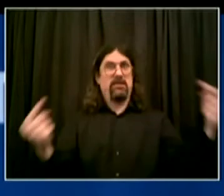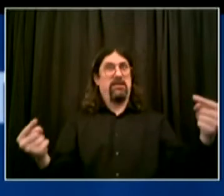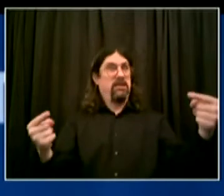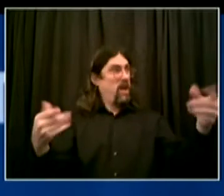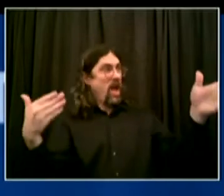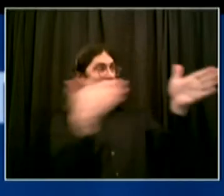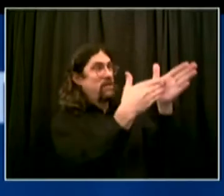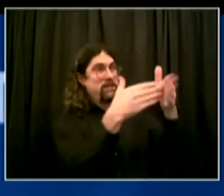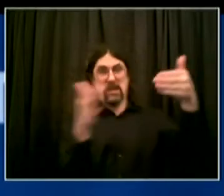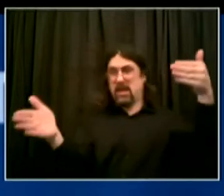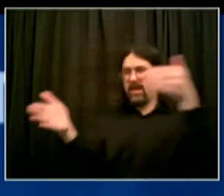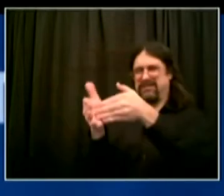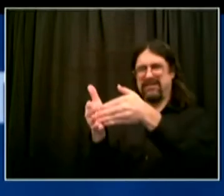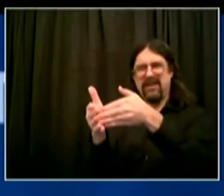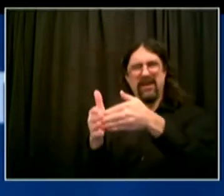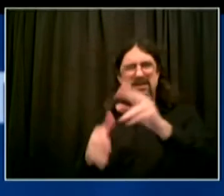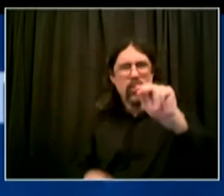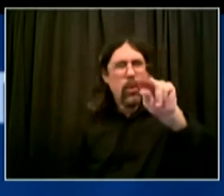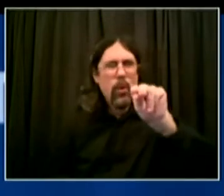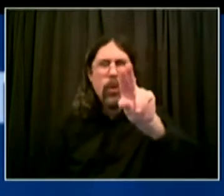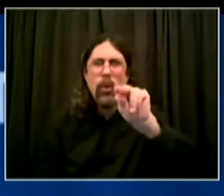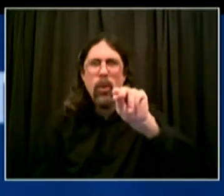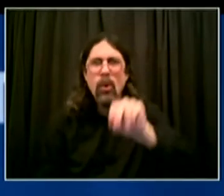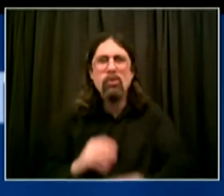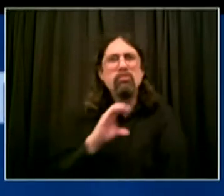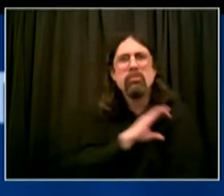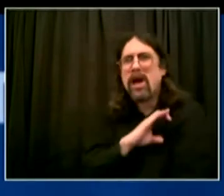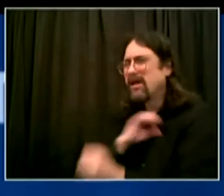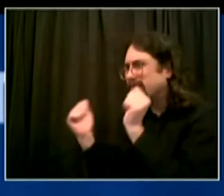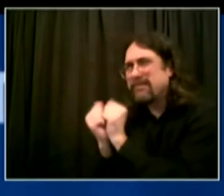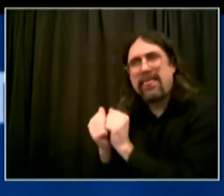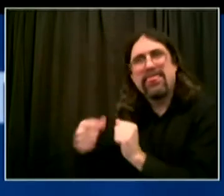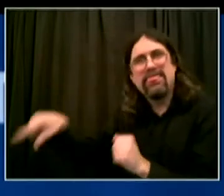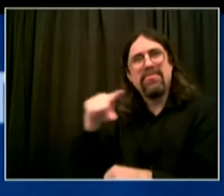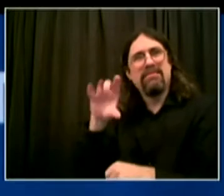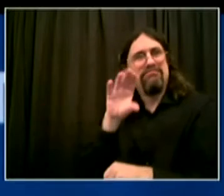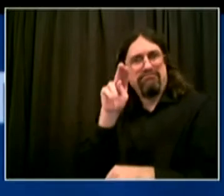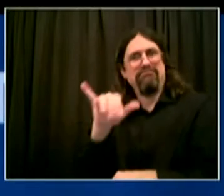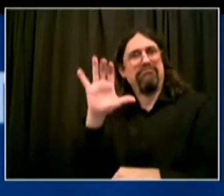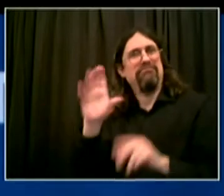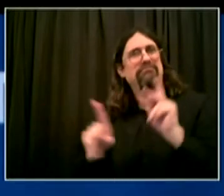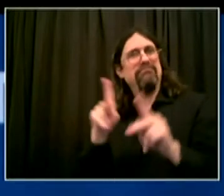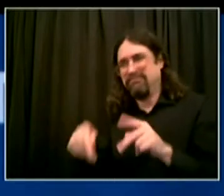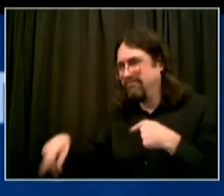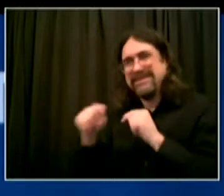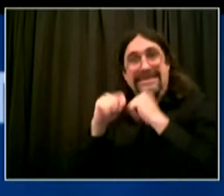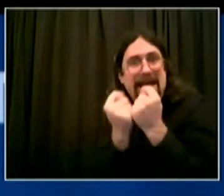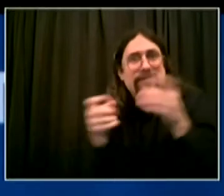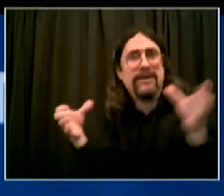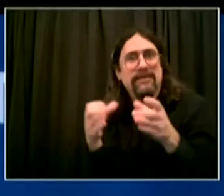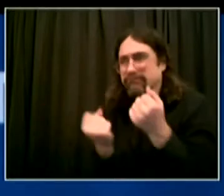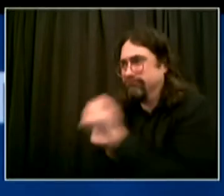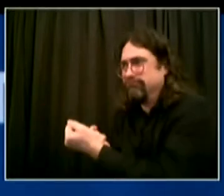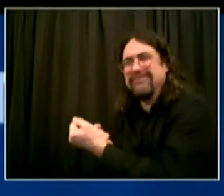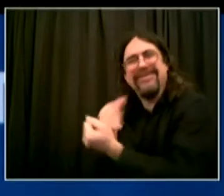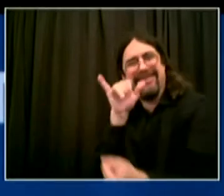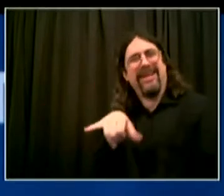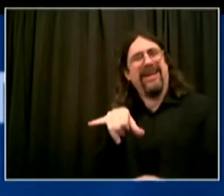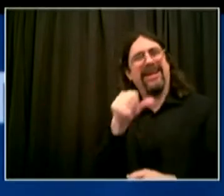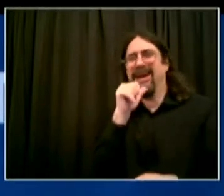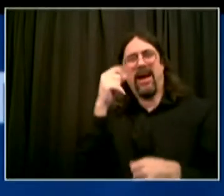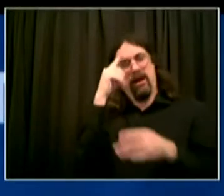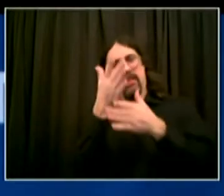step. So from my perspective, it's a win. It's an opportunity for precinct commanders to